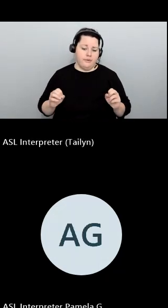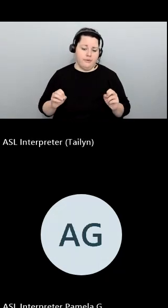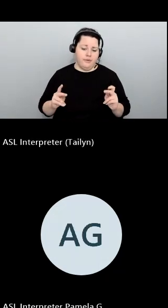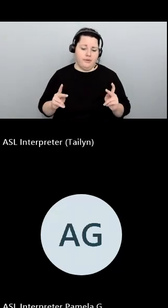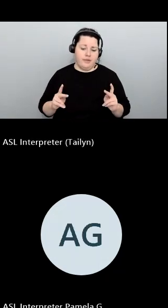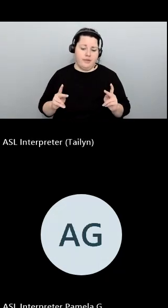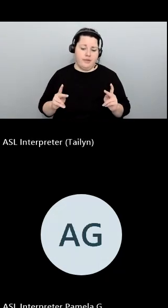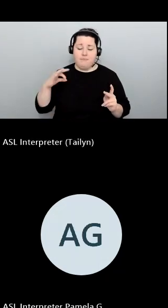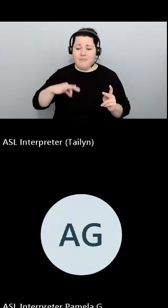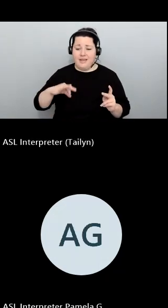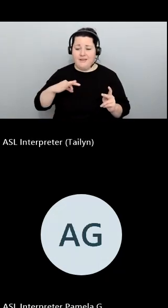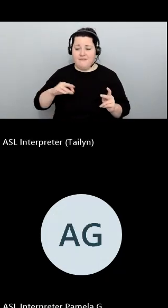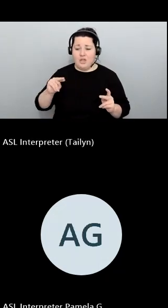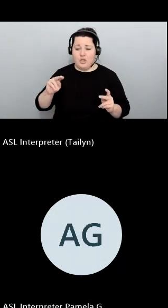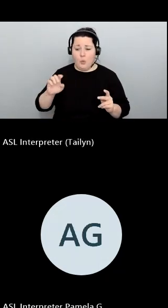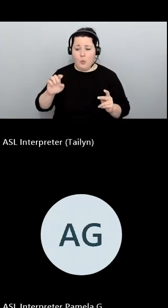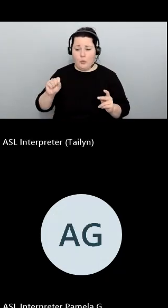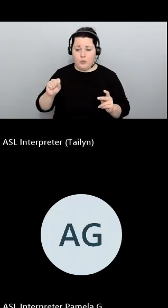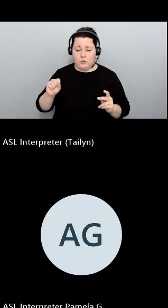okay, benefit notes.